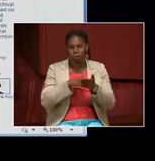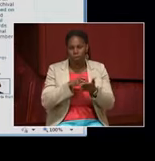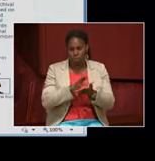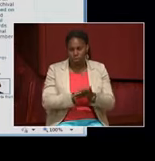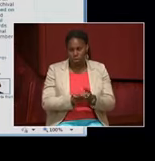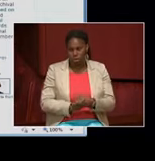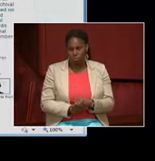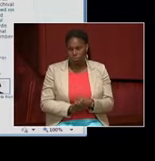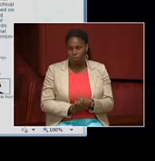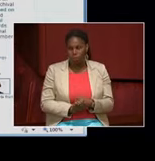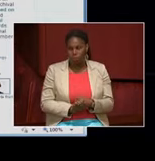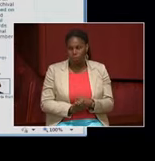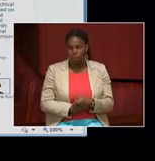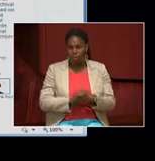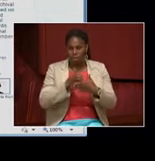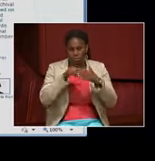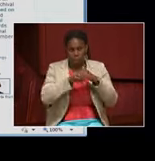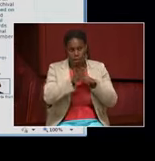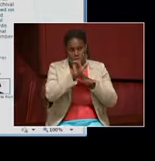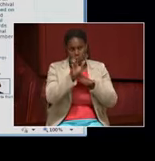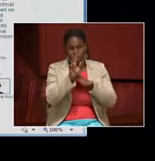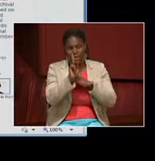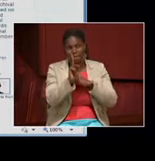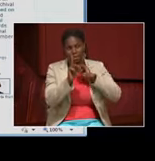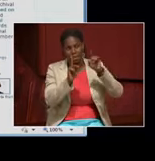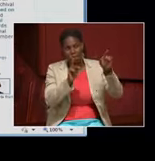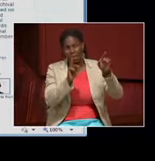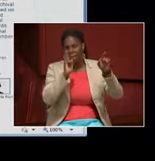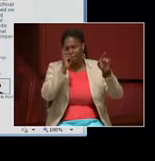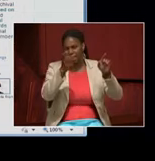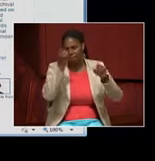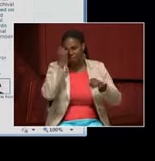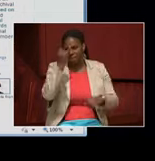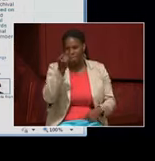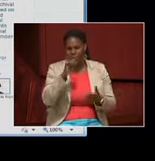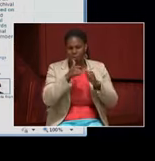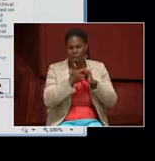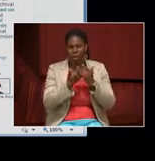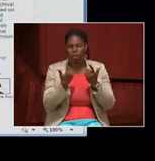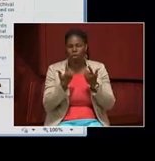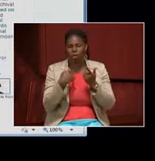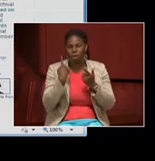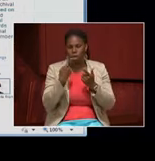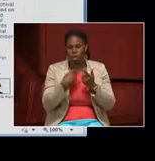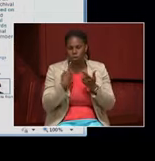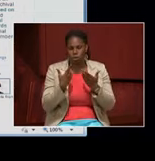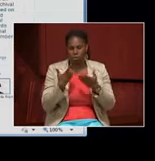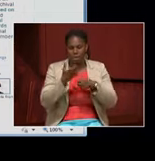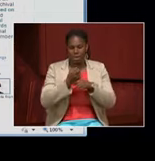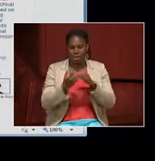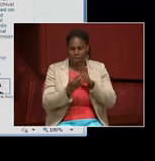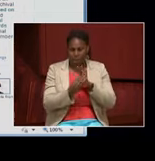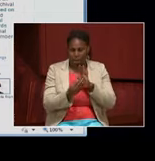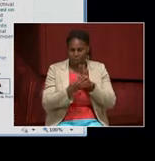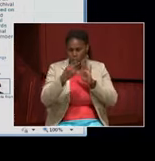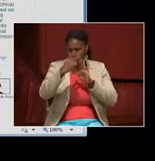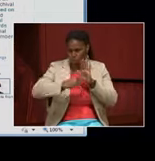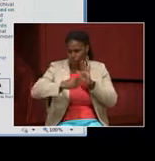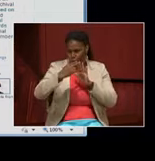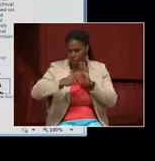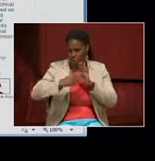gone into that link, and just to give you an idea of how it looks, obtaining copies of records, you need to read through